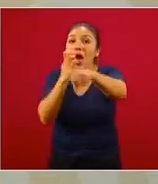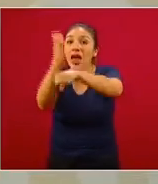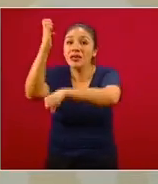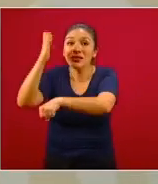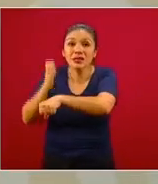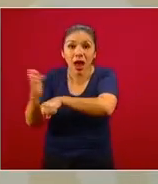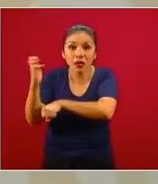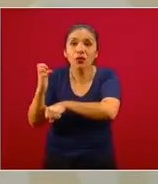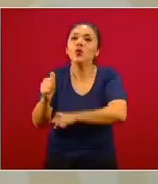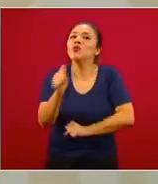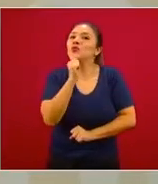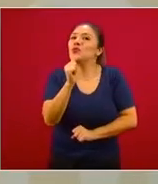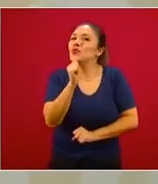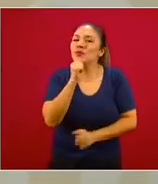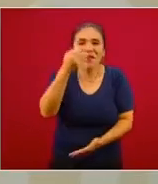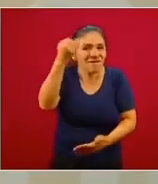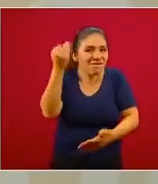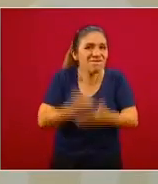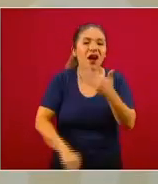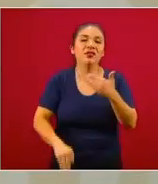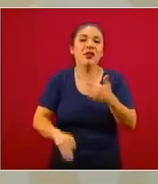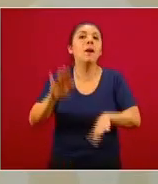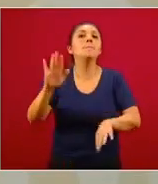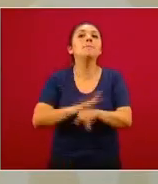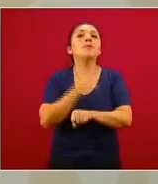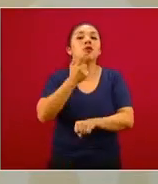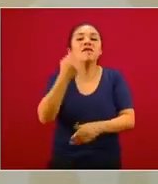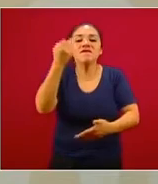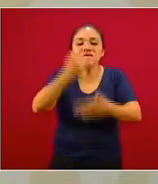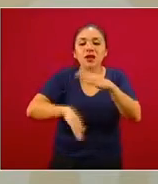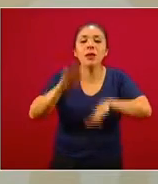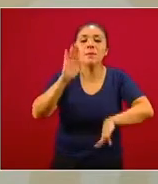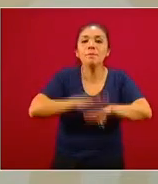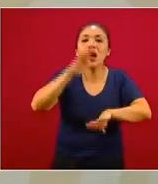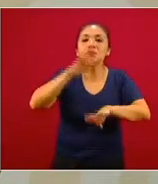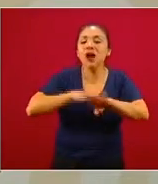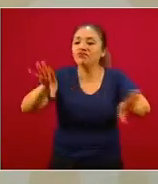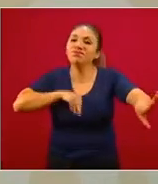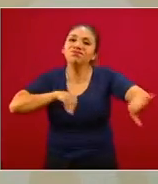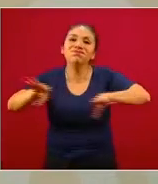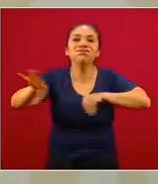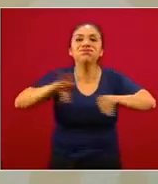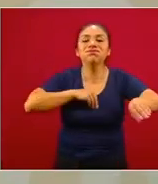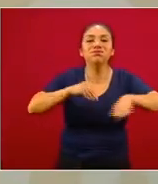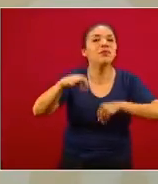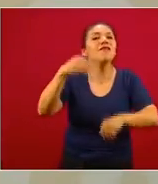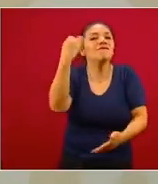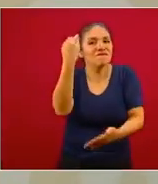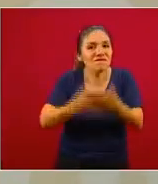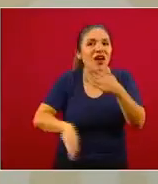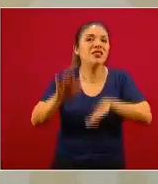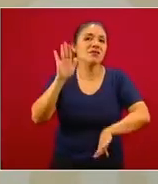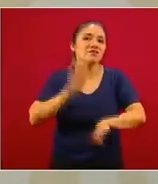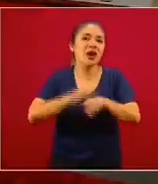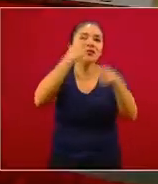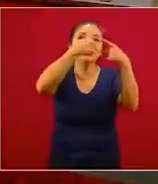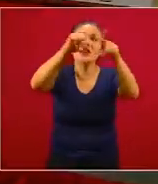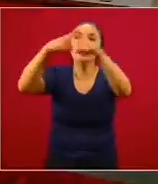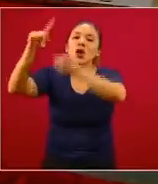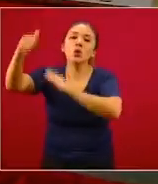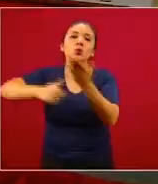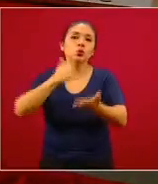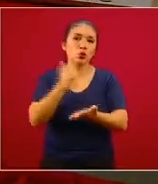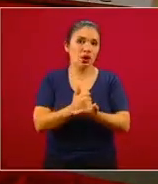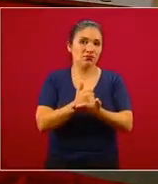estado, there's todavía falta, still, porque todavía va a existir we un still periodo have a period, a epidémico pandemic en period las distintas ciudades,